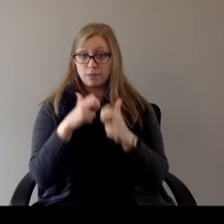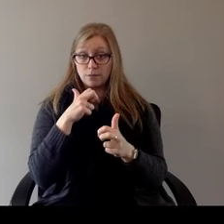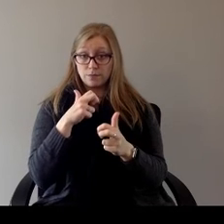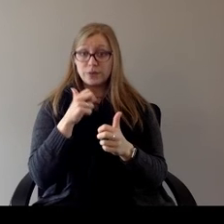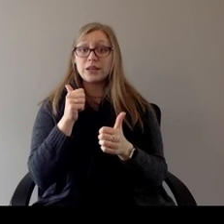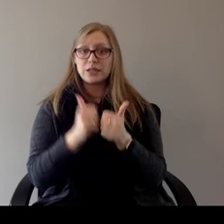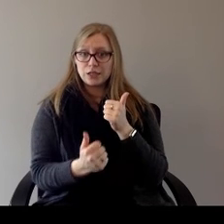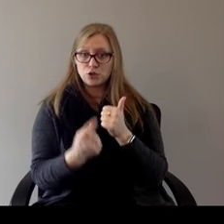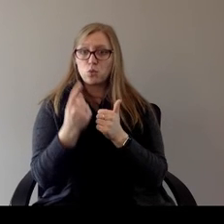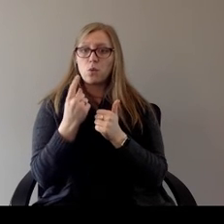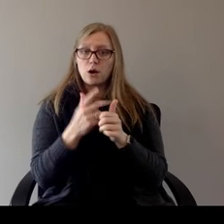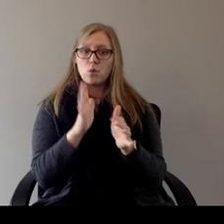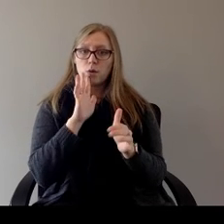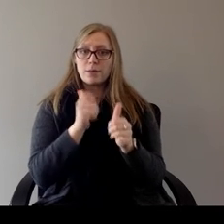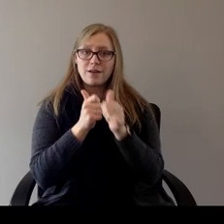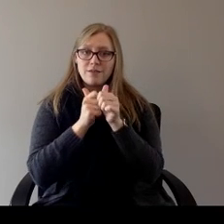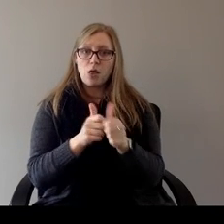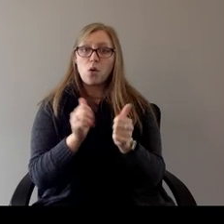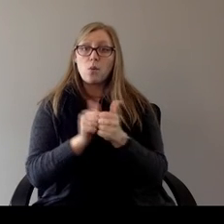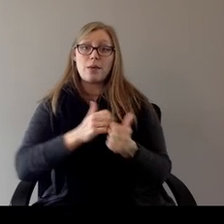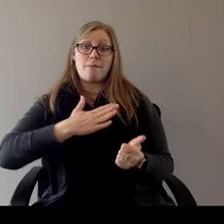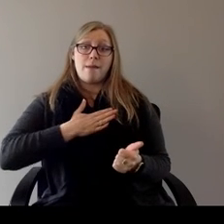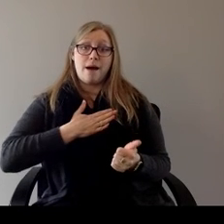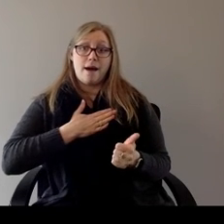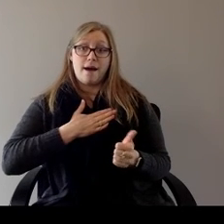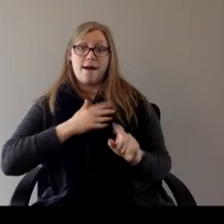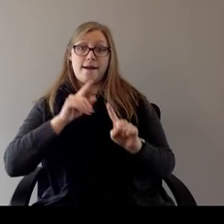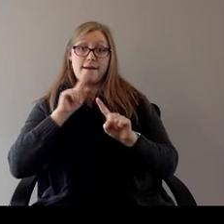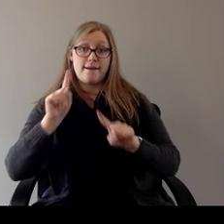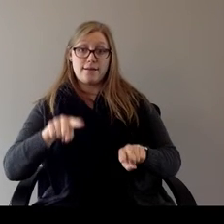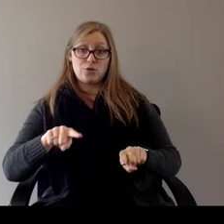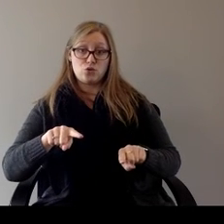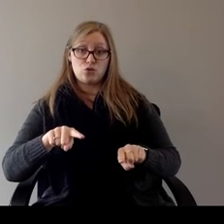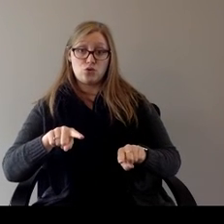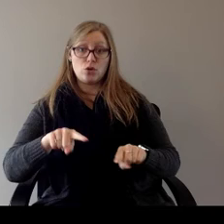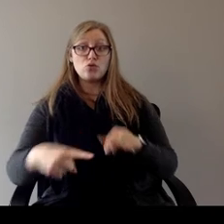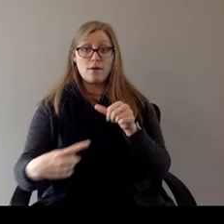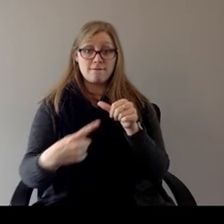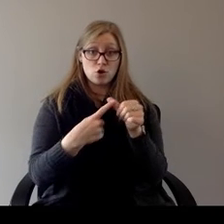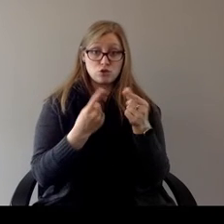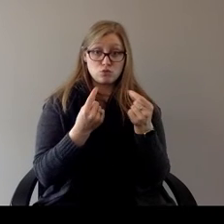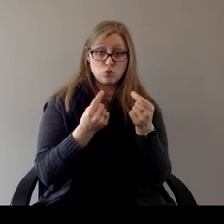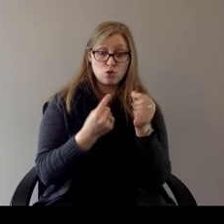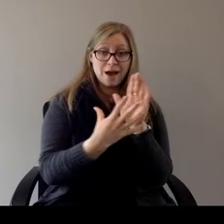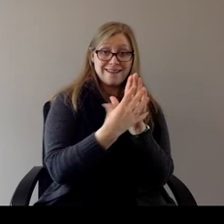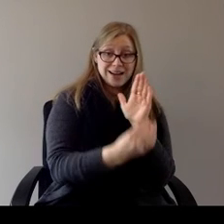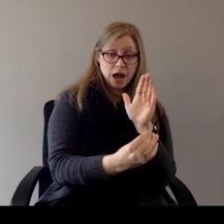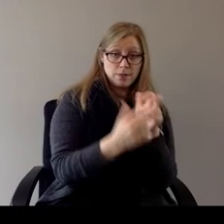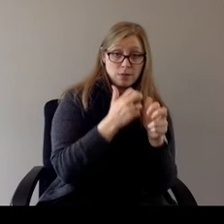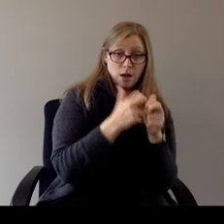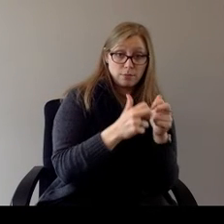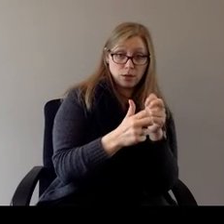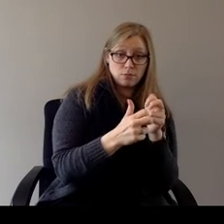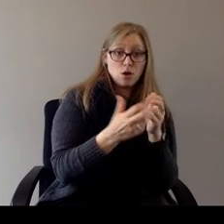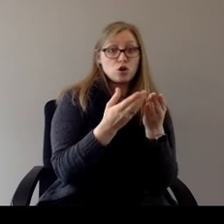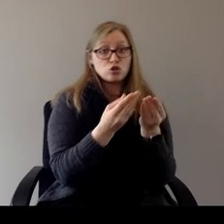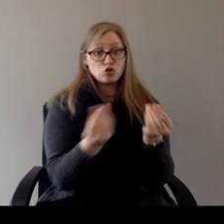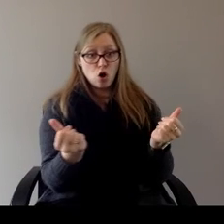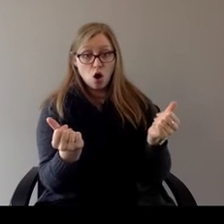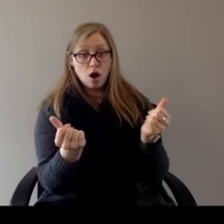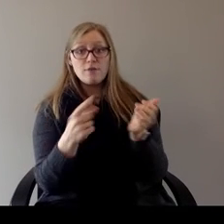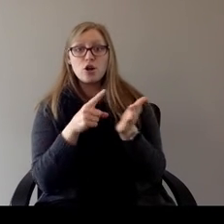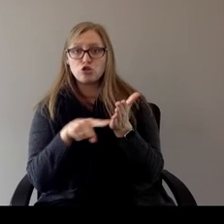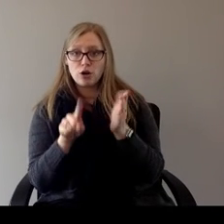followed by my solution. So what I would do is I would copy the problem, solve it, check your answer against